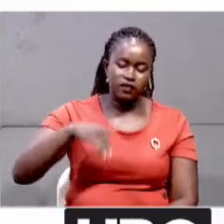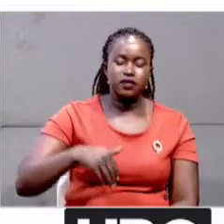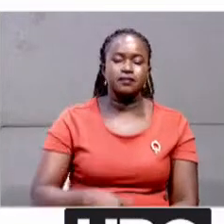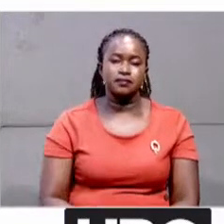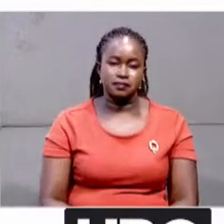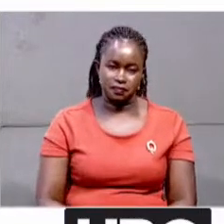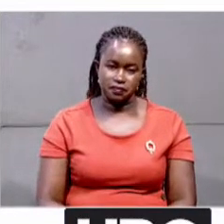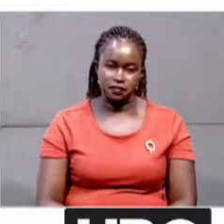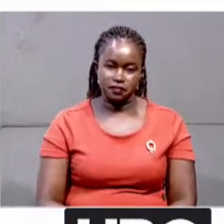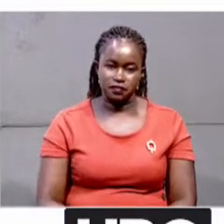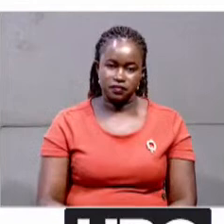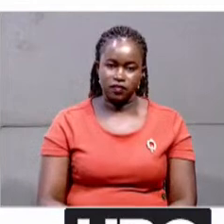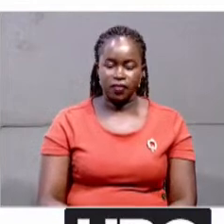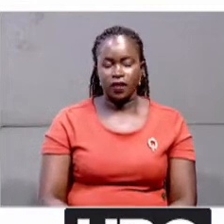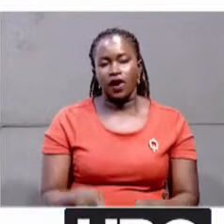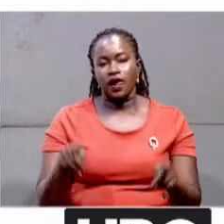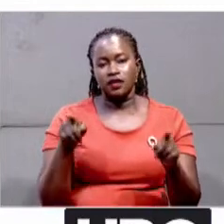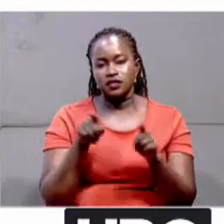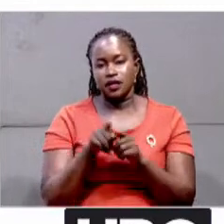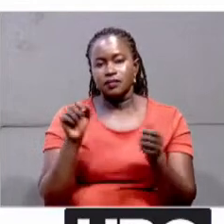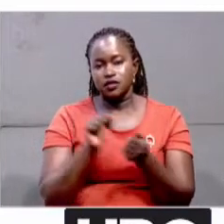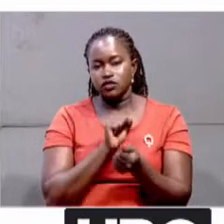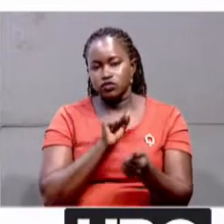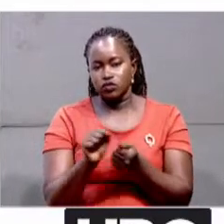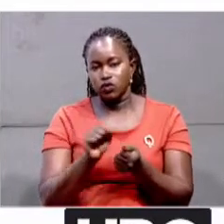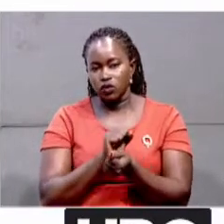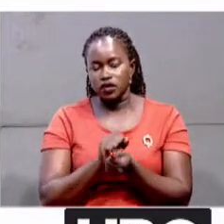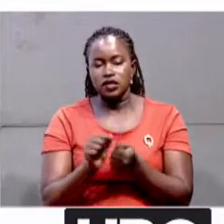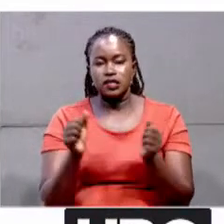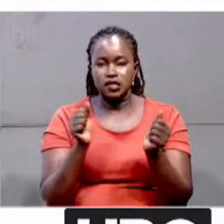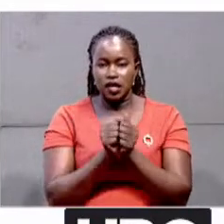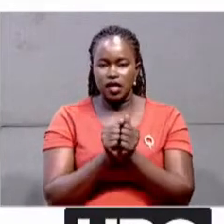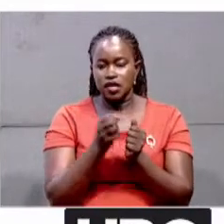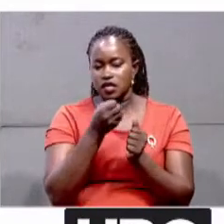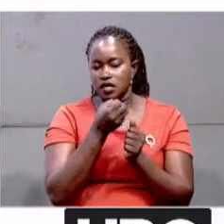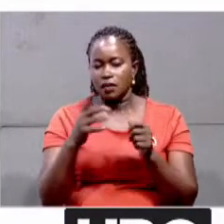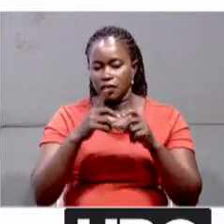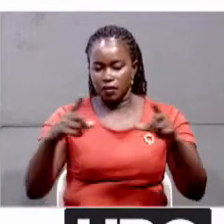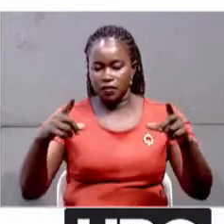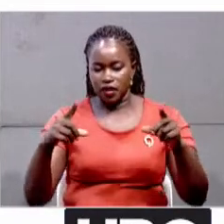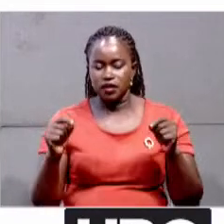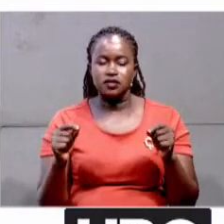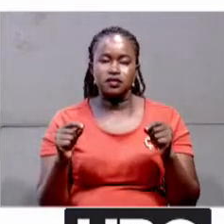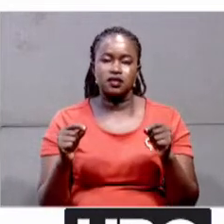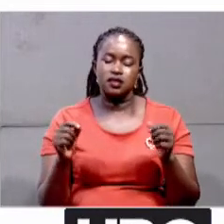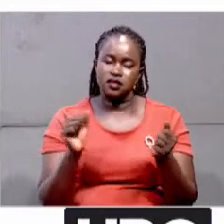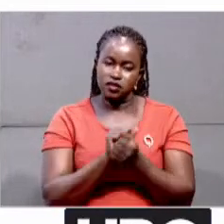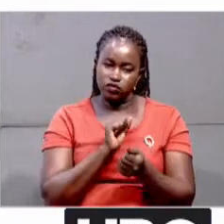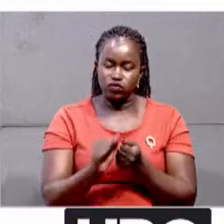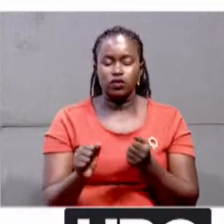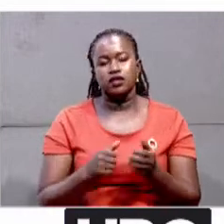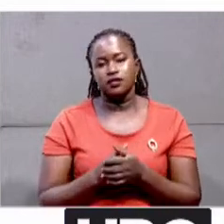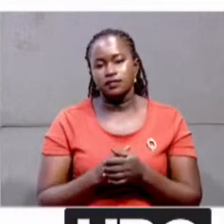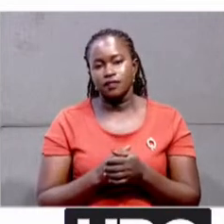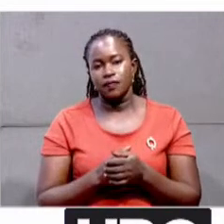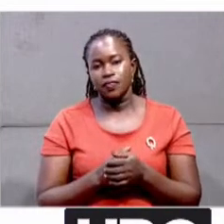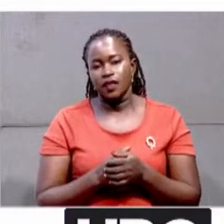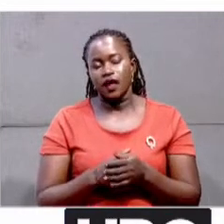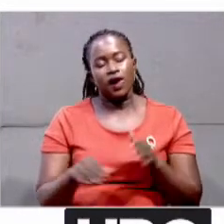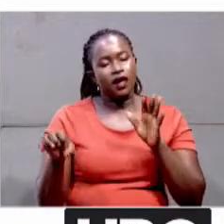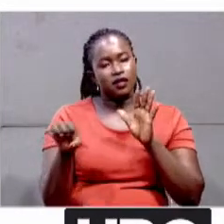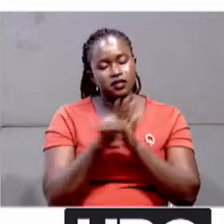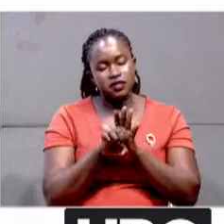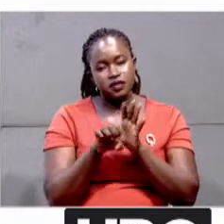and it also destroyed 10 number plates that were exhibits in the